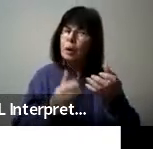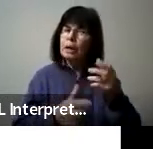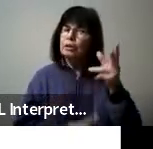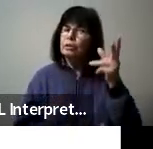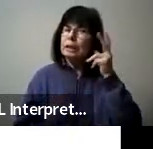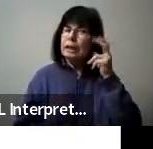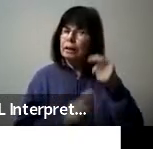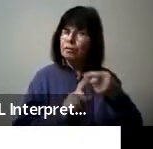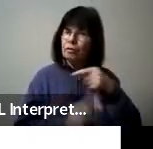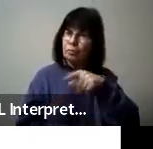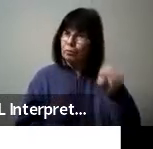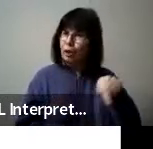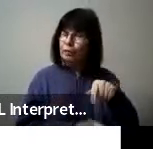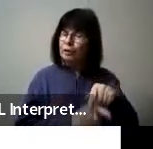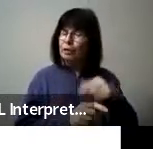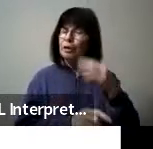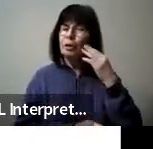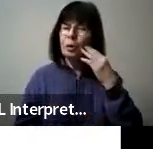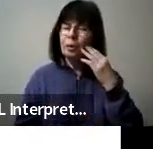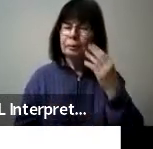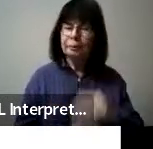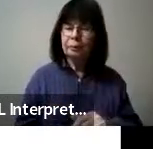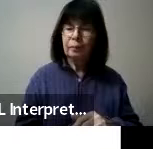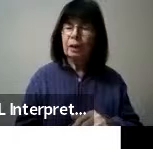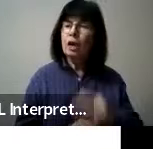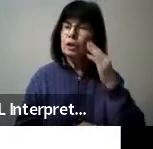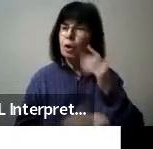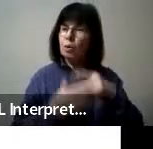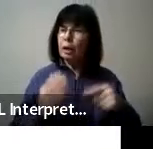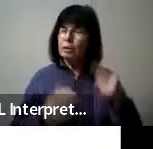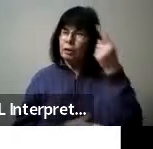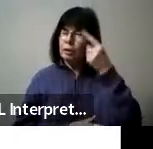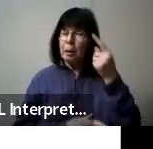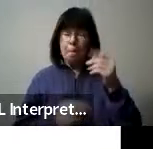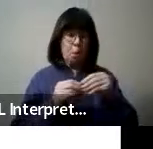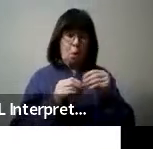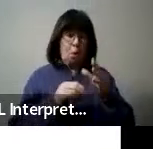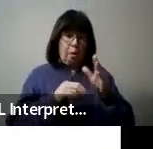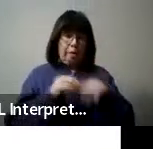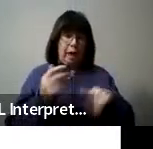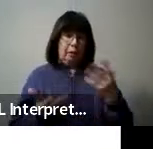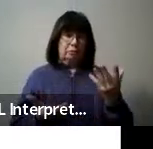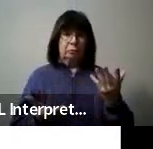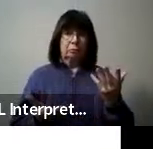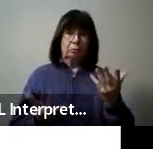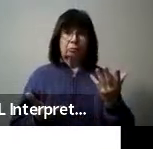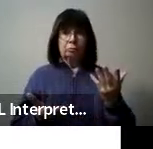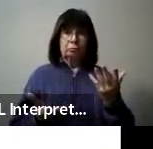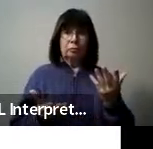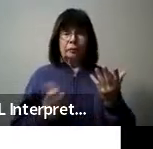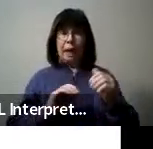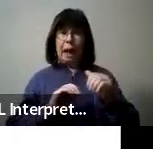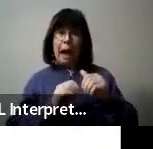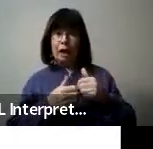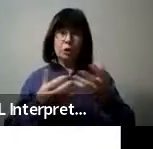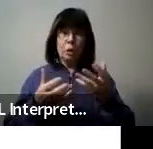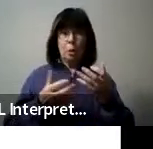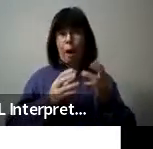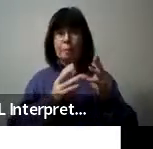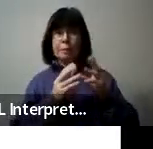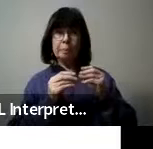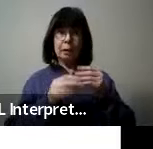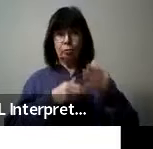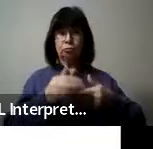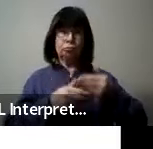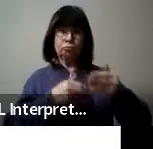know, you know, so it's more than, and know what your thoughts are. So it's more than how do we want this meeting to